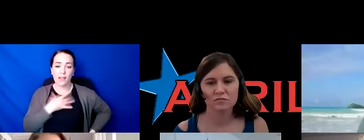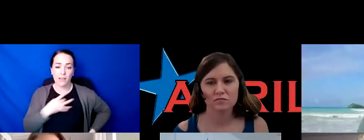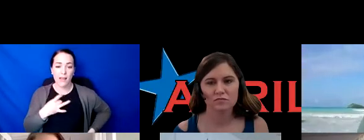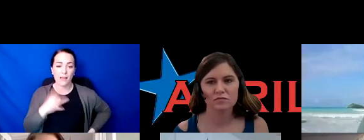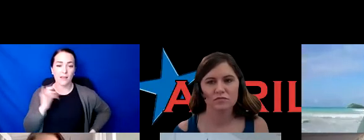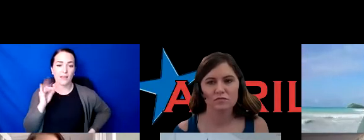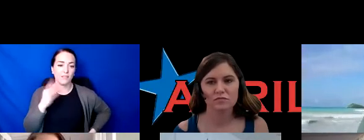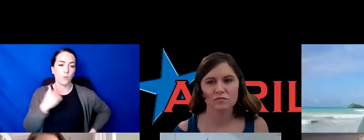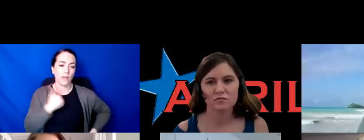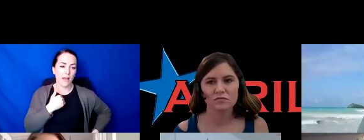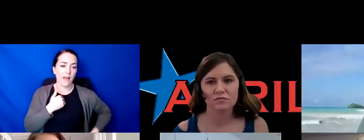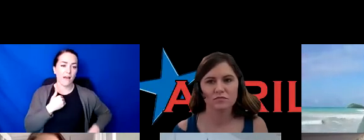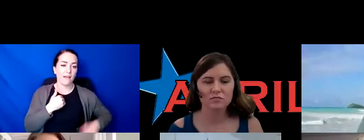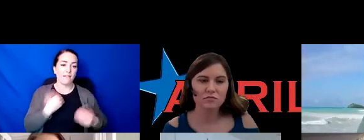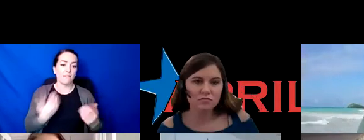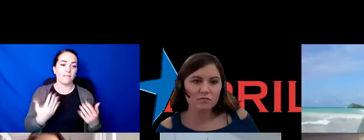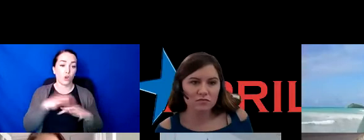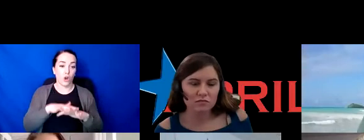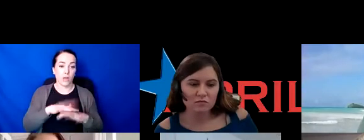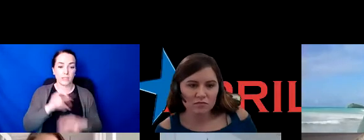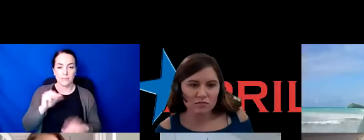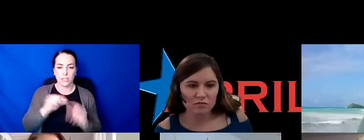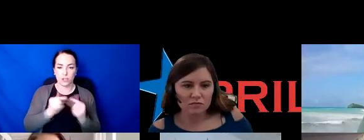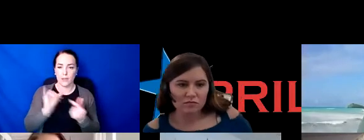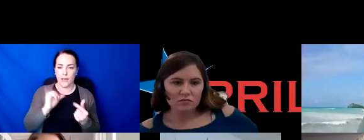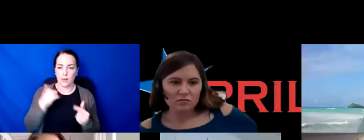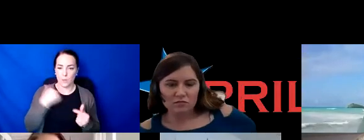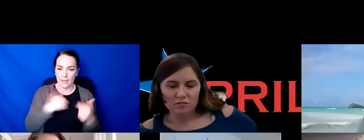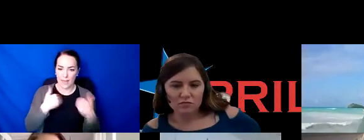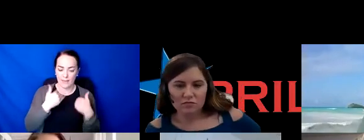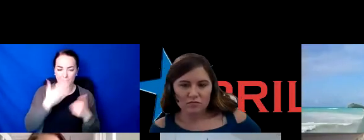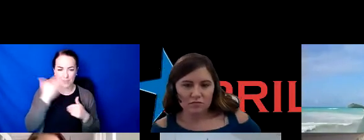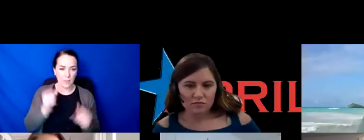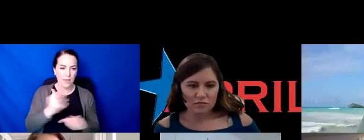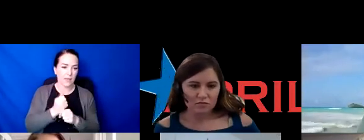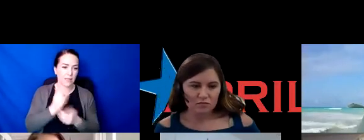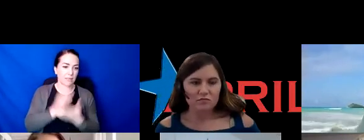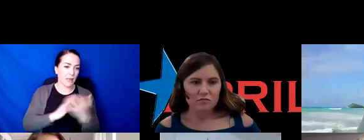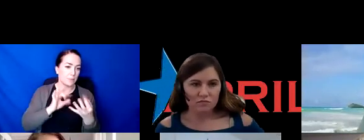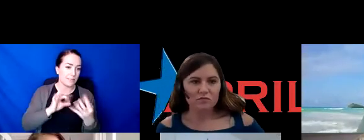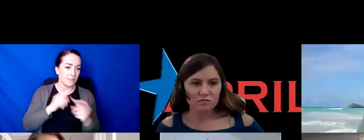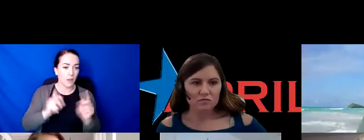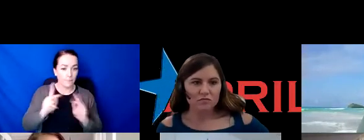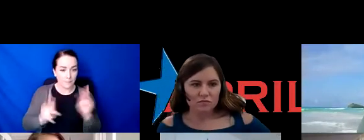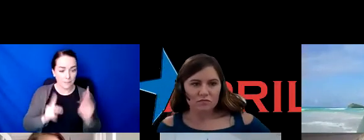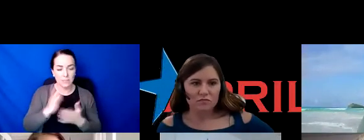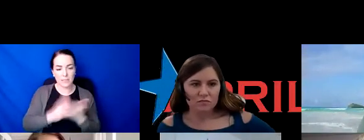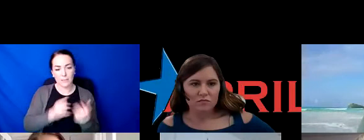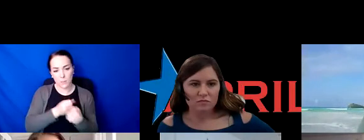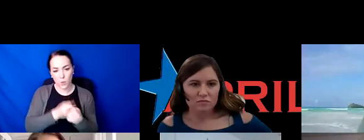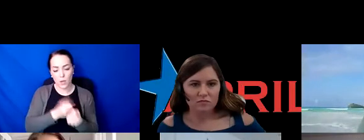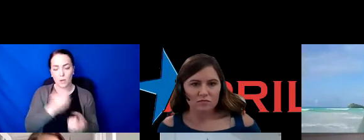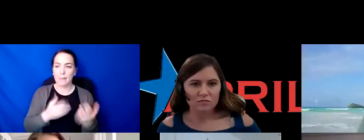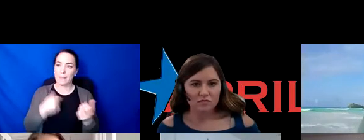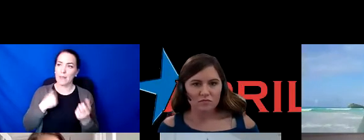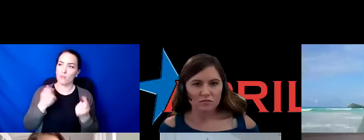cross disability group, the one that we have, because, you know, you can get like tips from somebody or support, or, you know, they might relate to someone else,